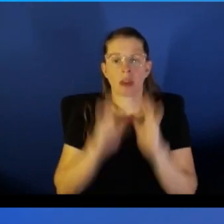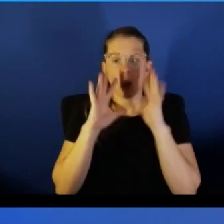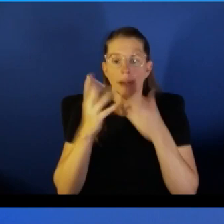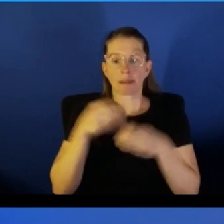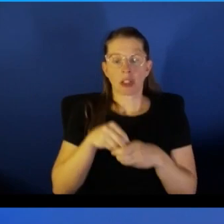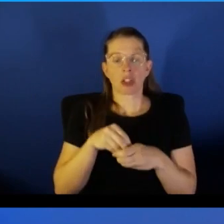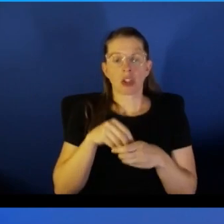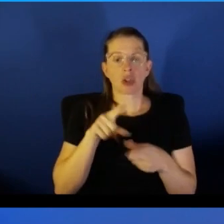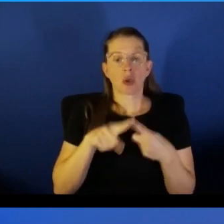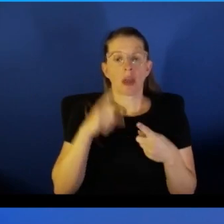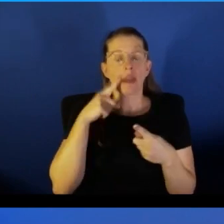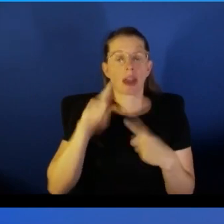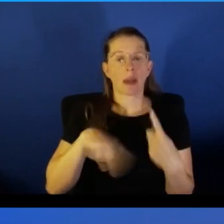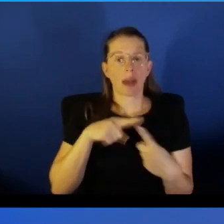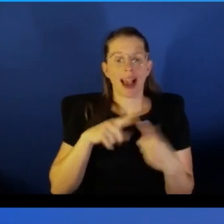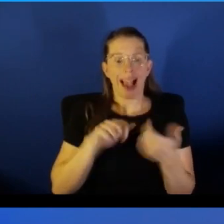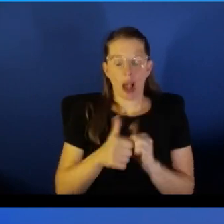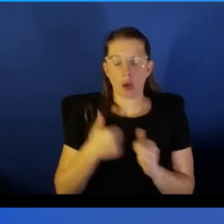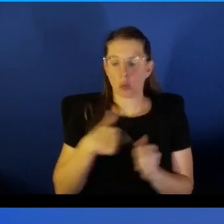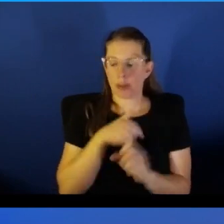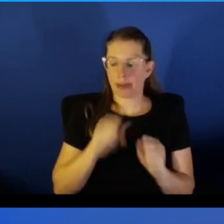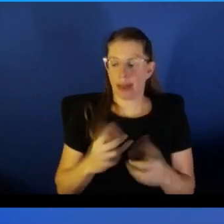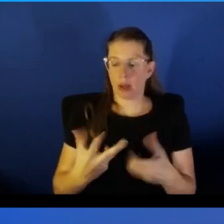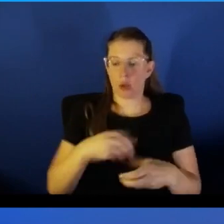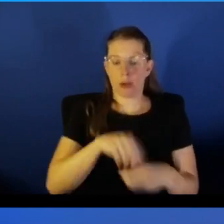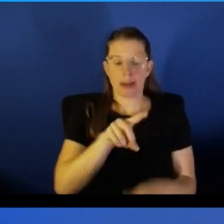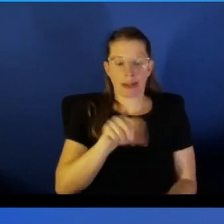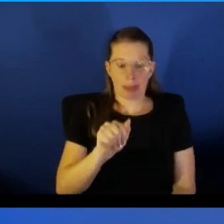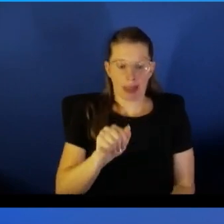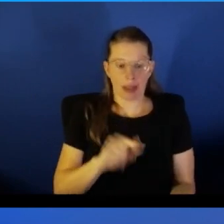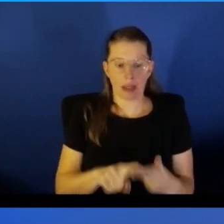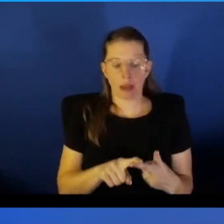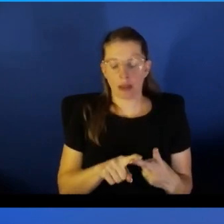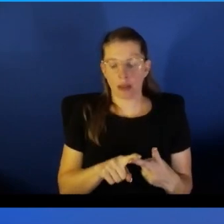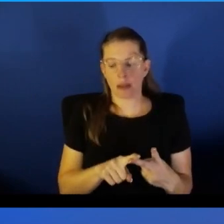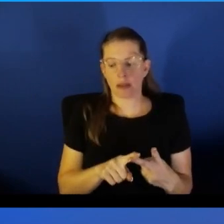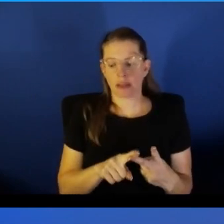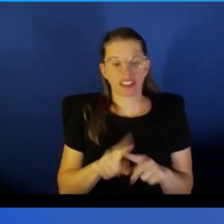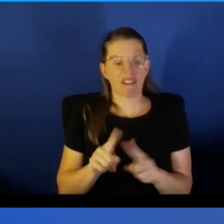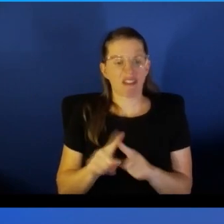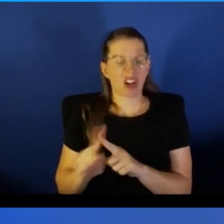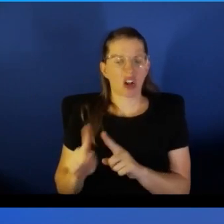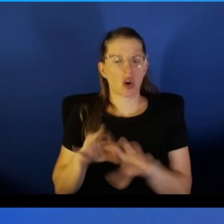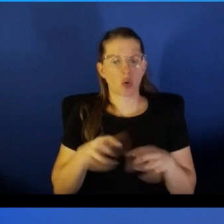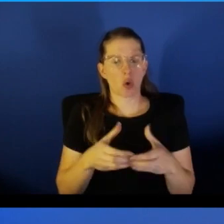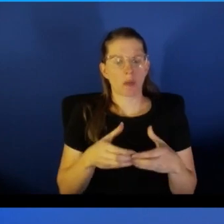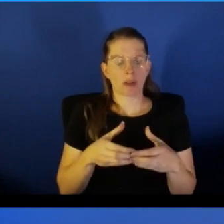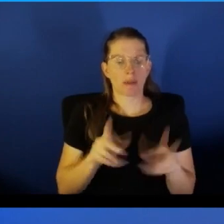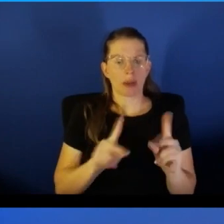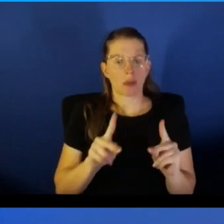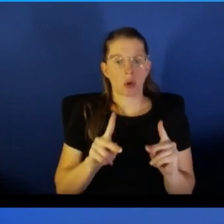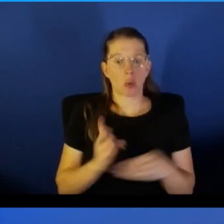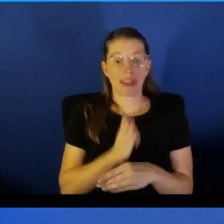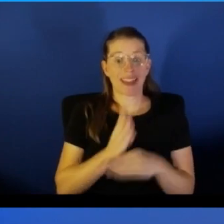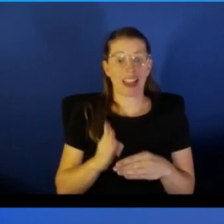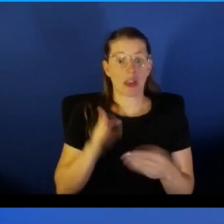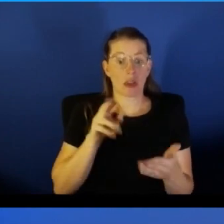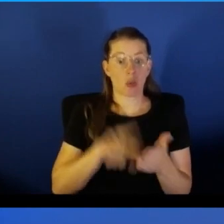about how we can include disability, and different groups of people within the research that we do. We